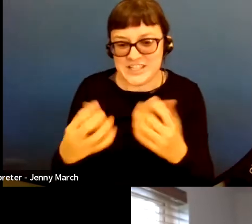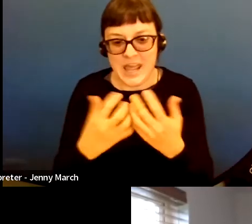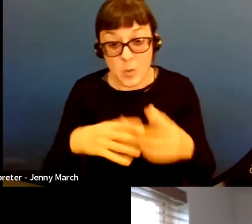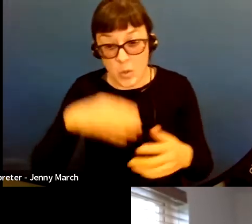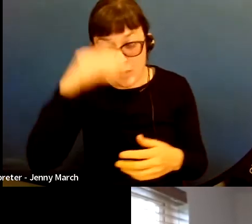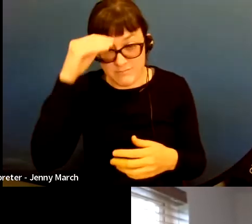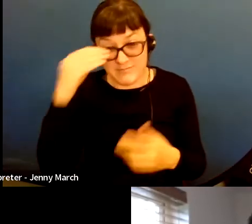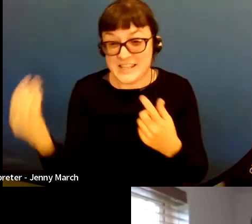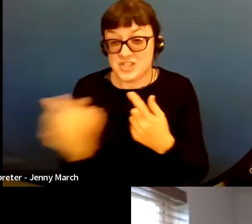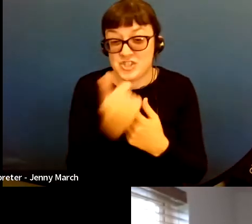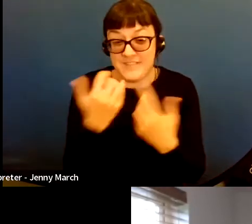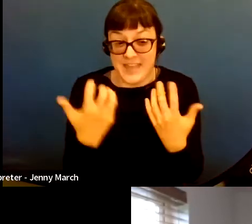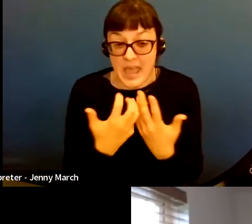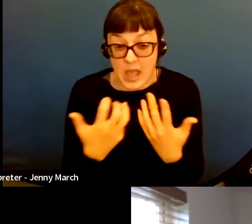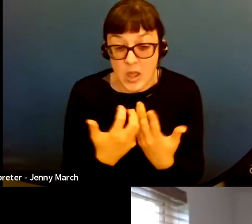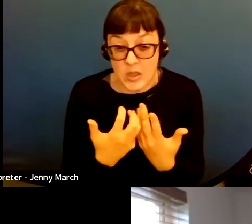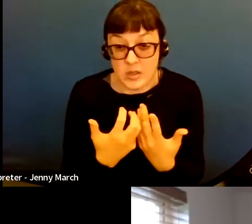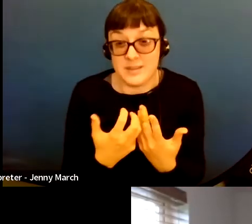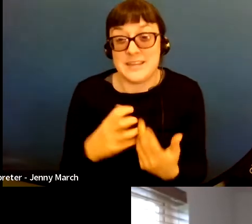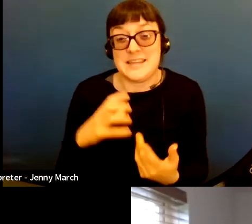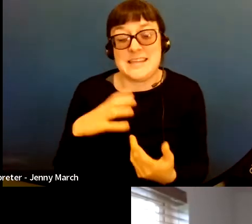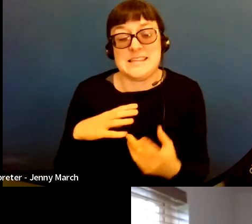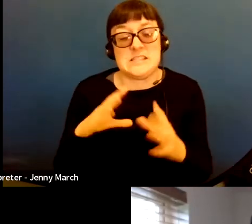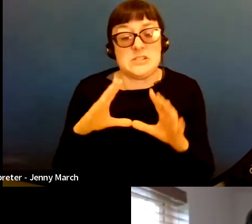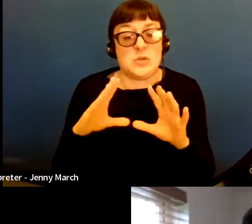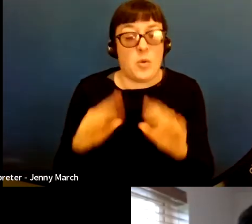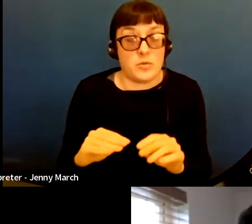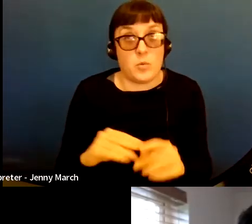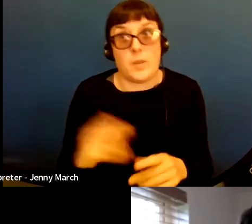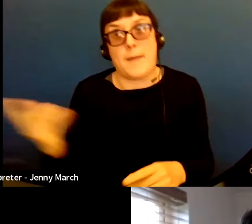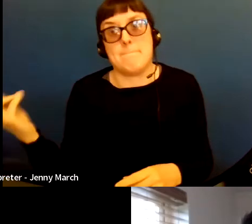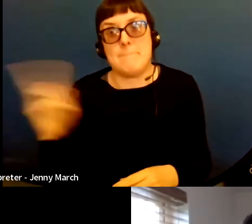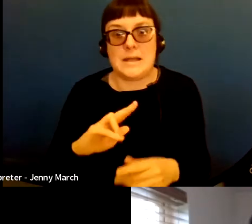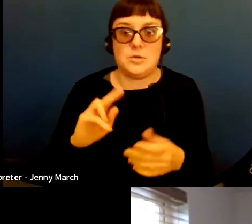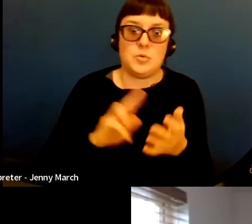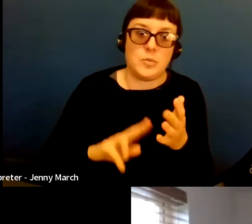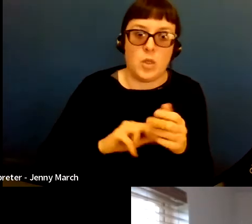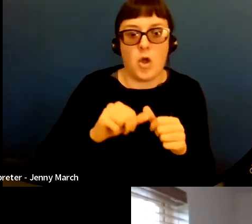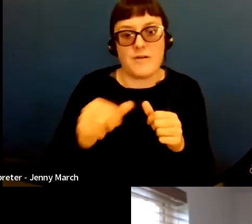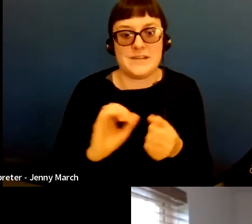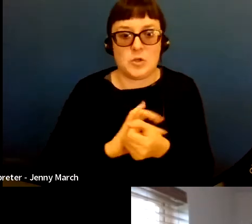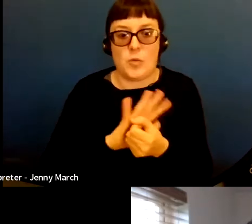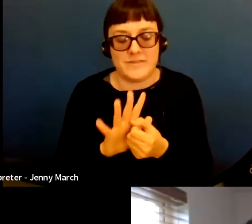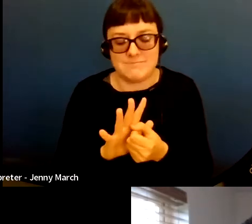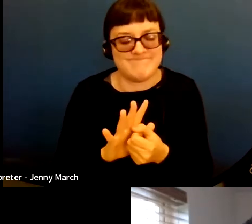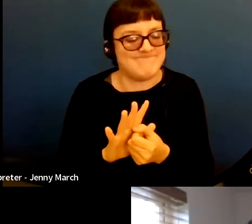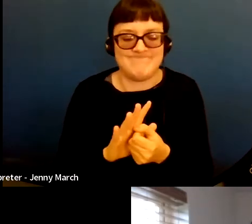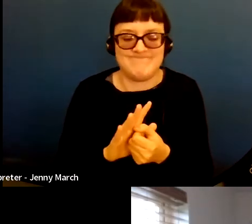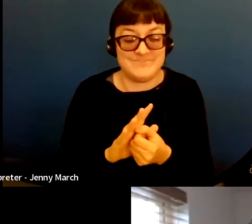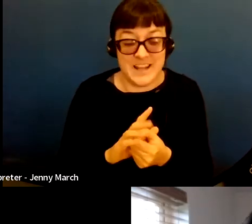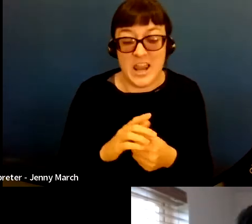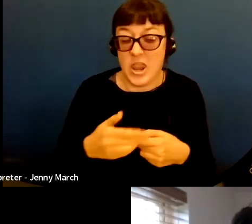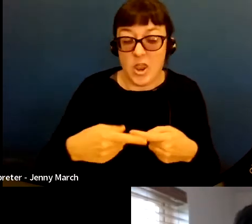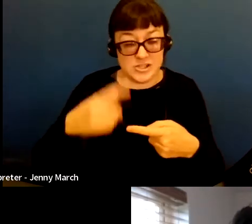there? Firstly, we need to stop this depressing return to normal post-pandemic. Last year, there were some 1 million